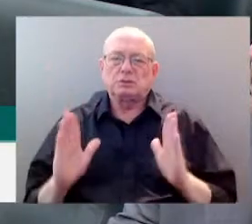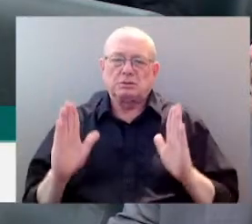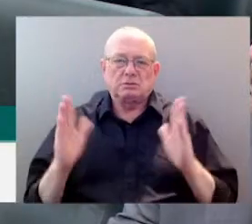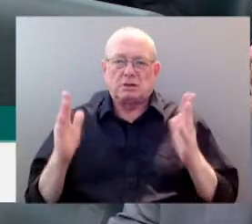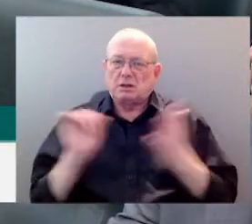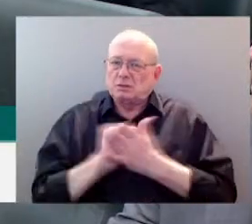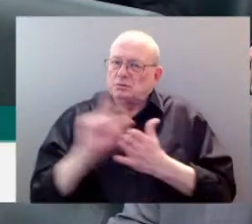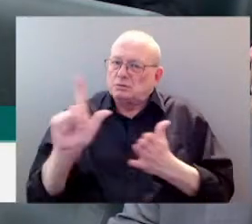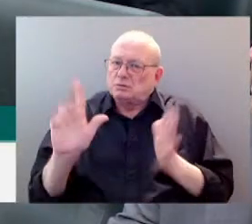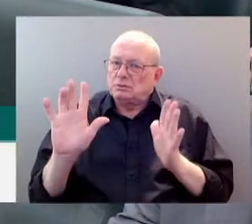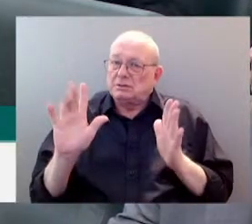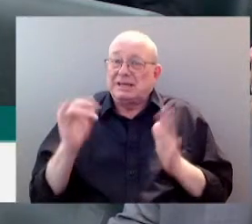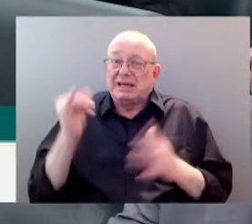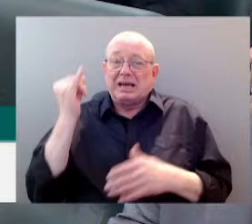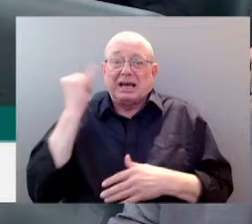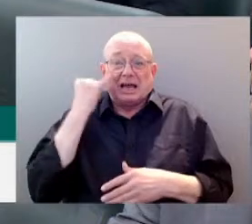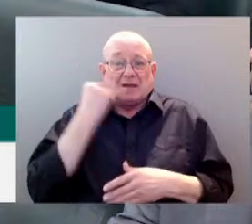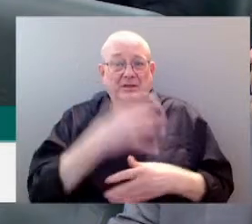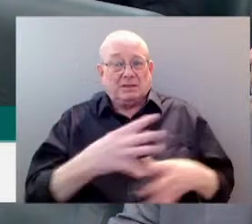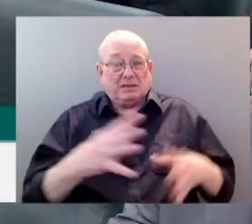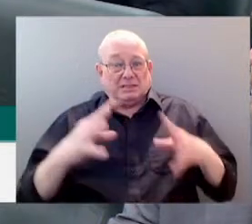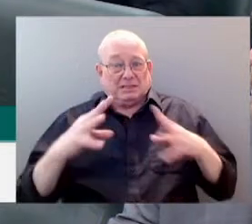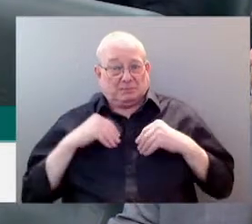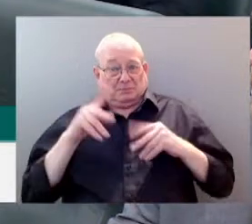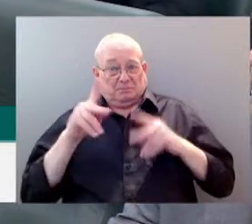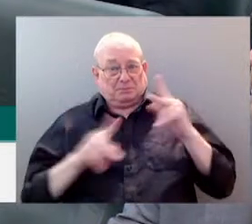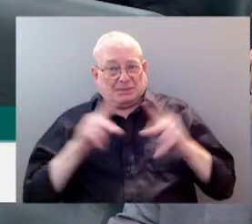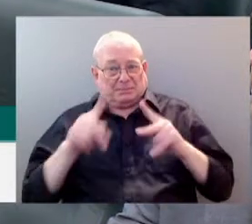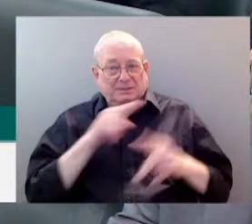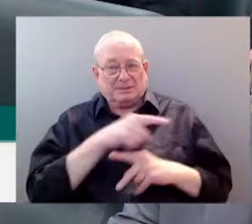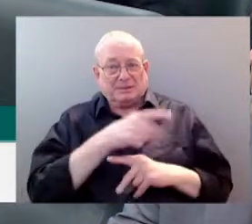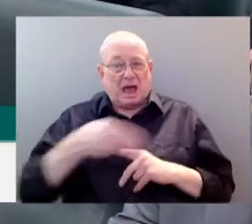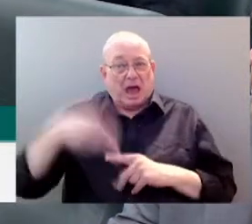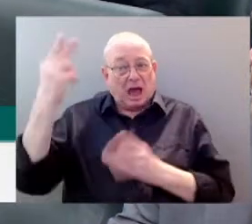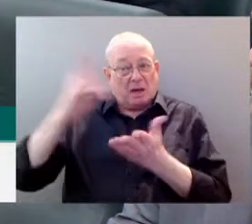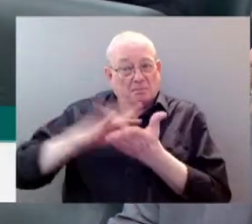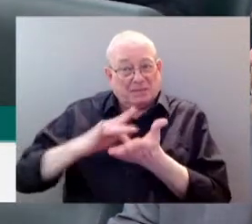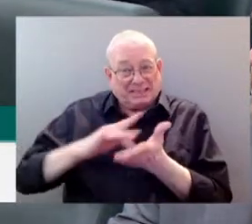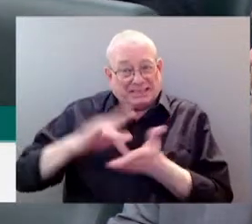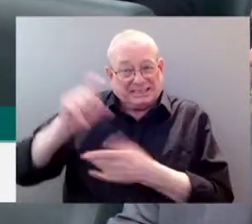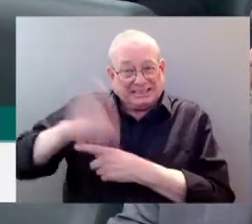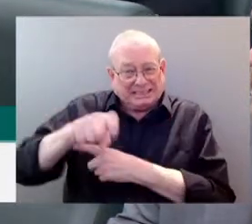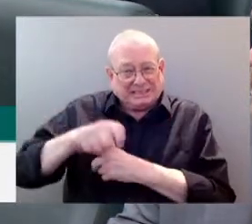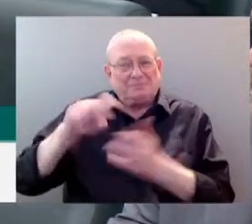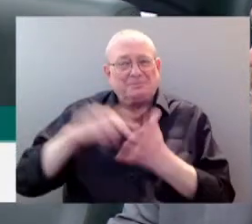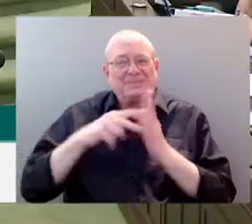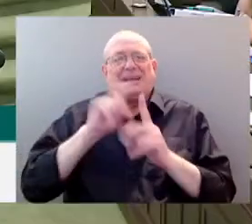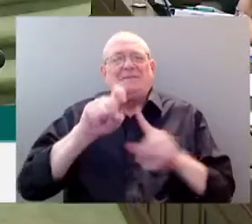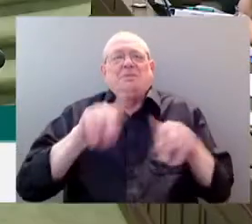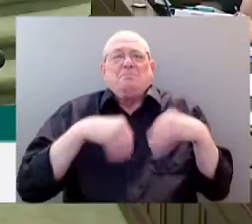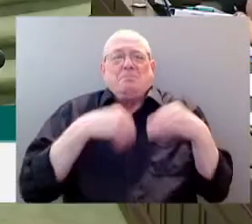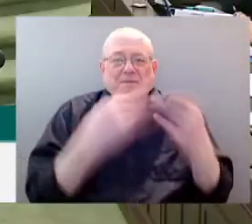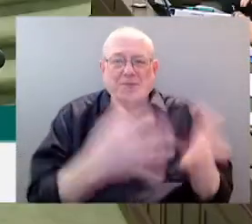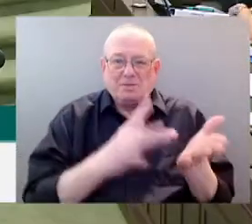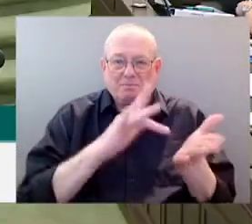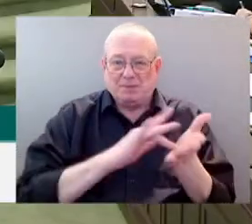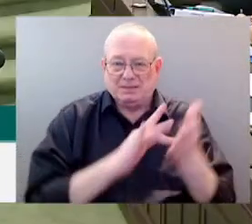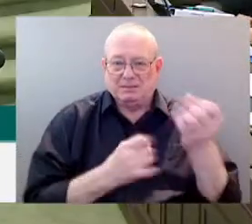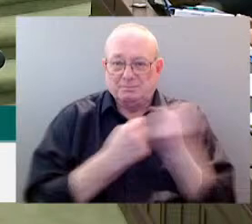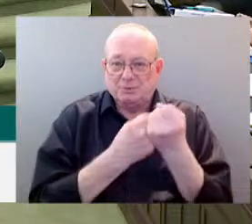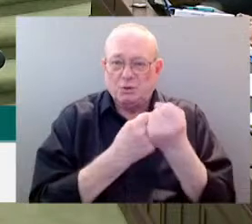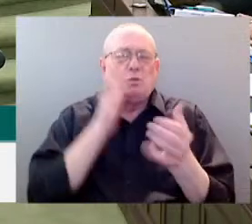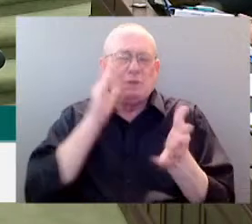ensure that they're going to be supported with the the appropriate medical support so we we'll be looking into that as well the leader of